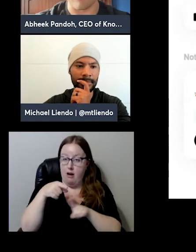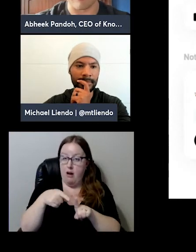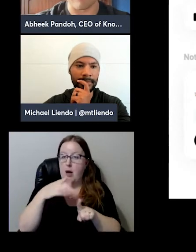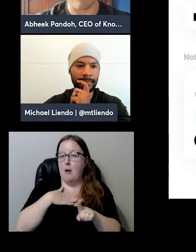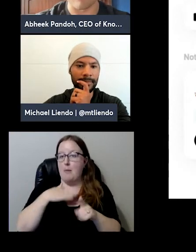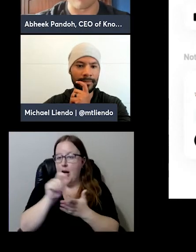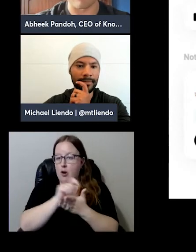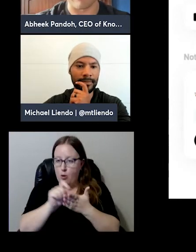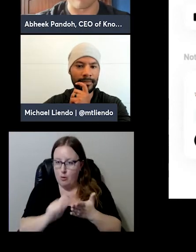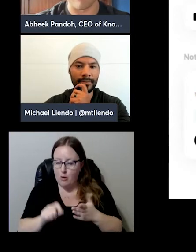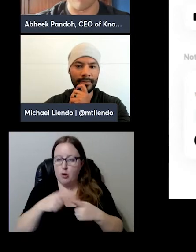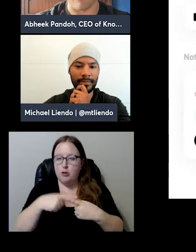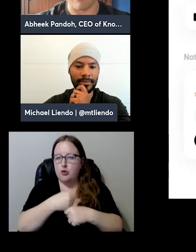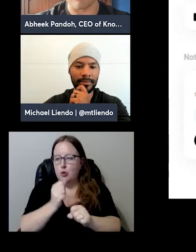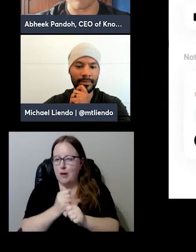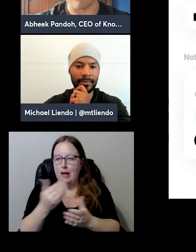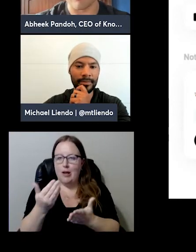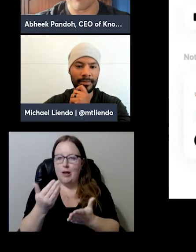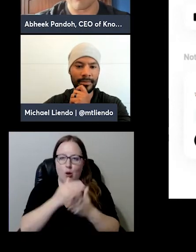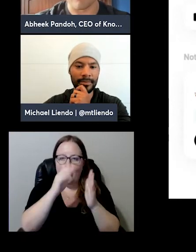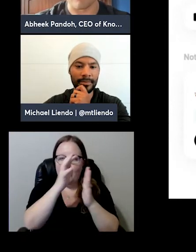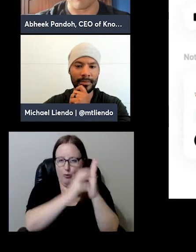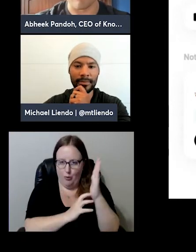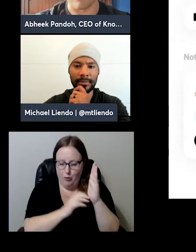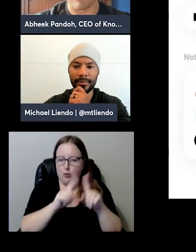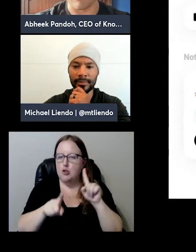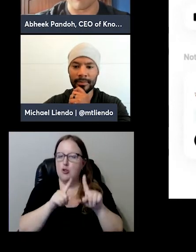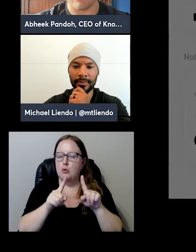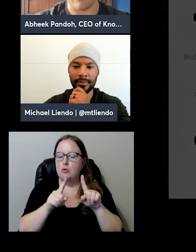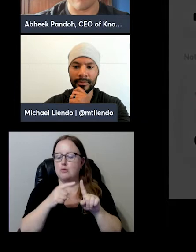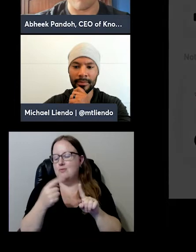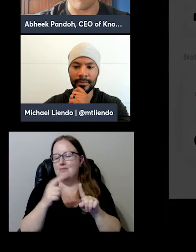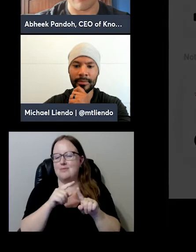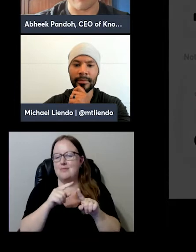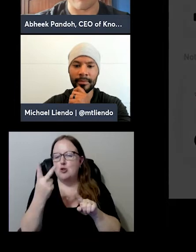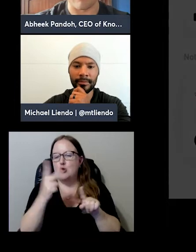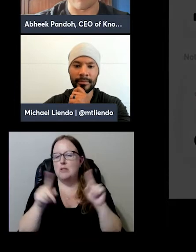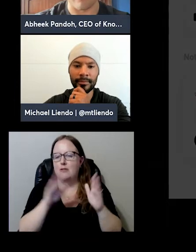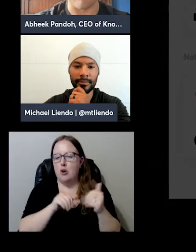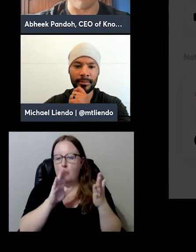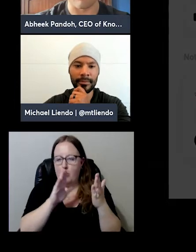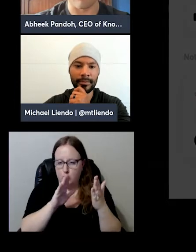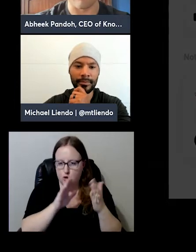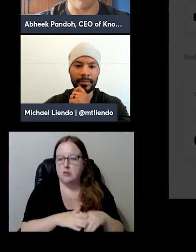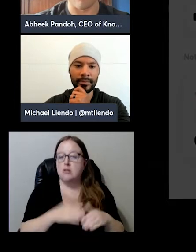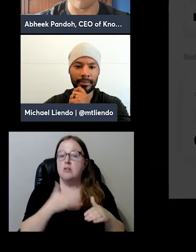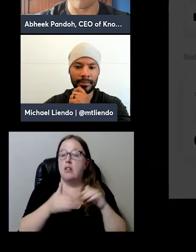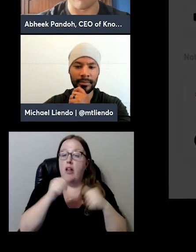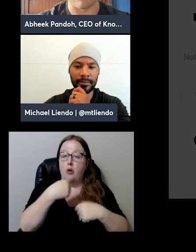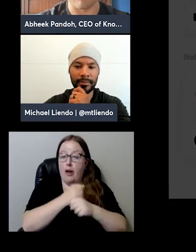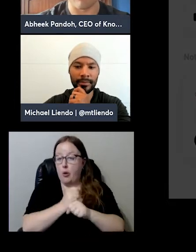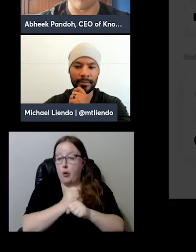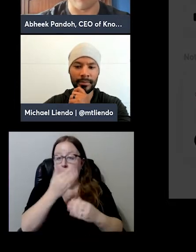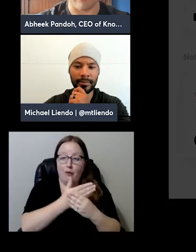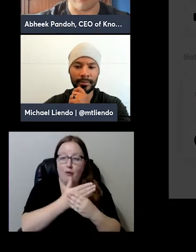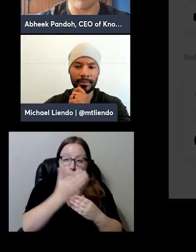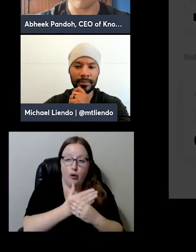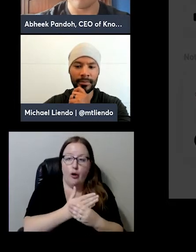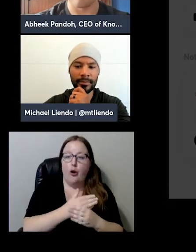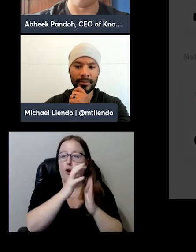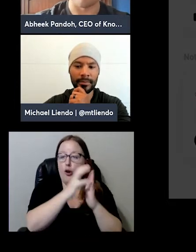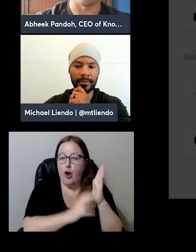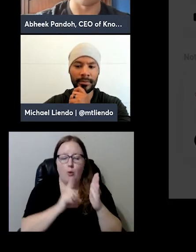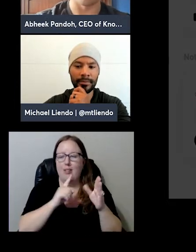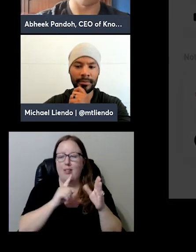create new notes, there's like two different ways. You could sort of jump in here, and then you could create a folder, create a note. Very simple,